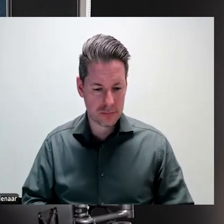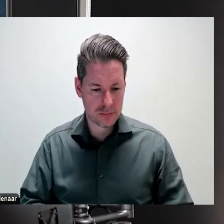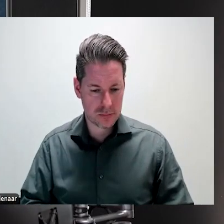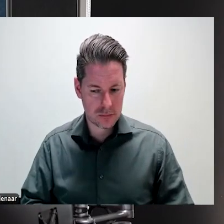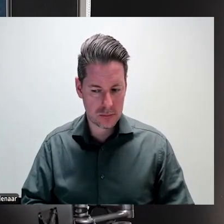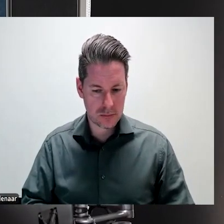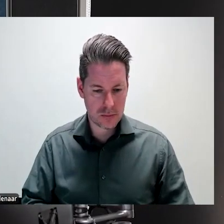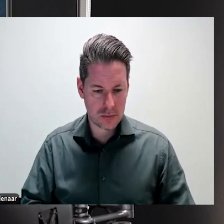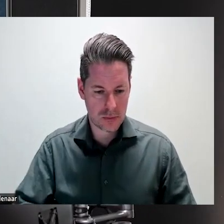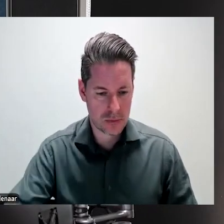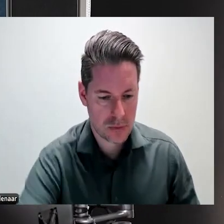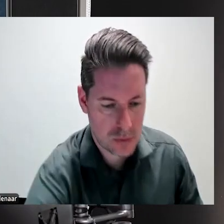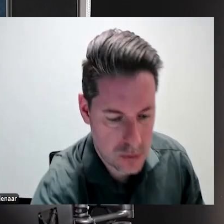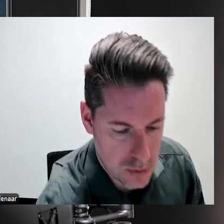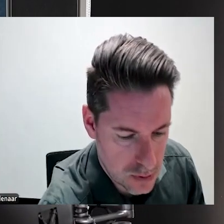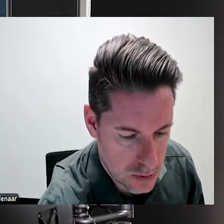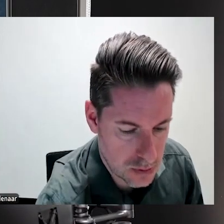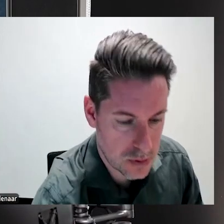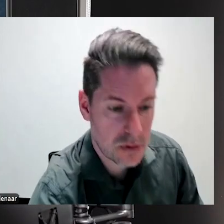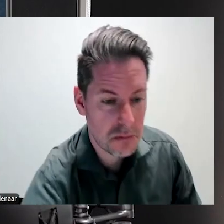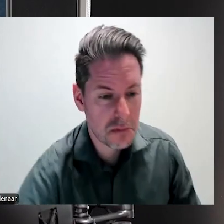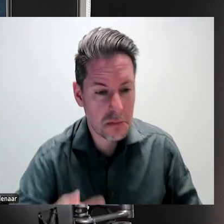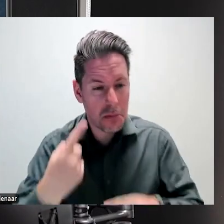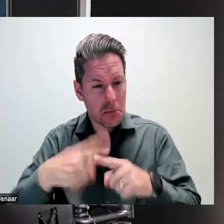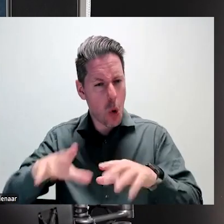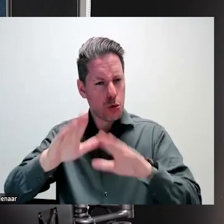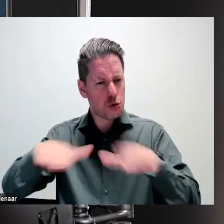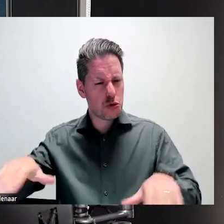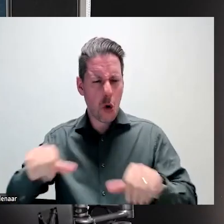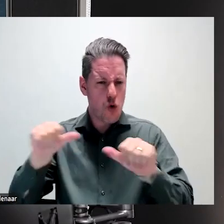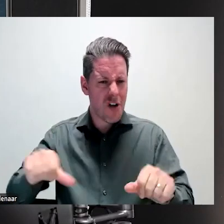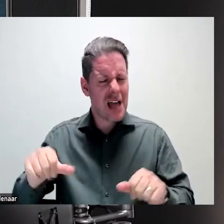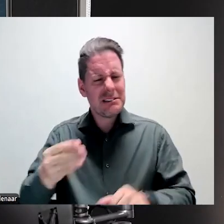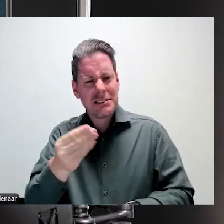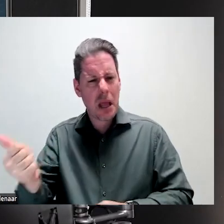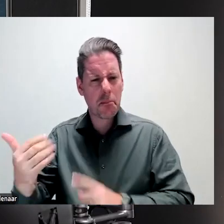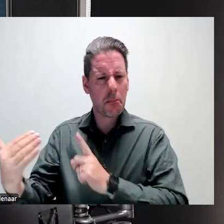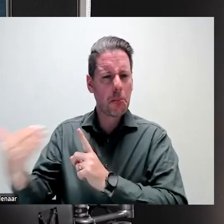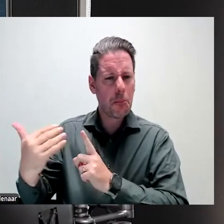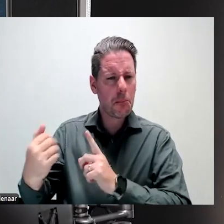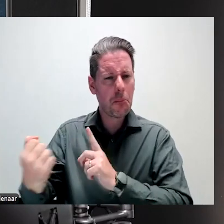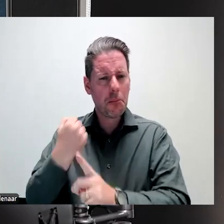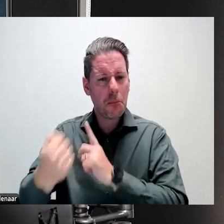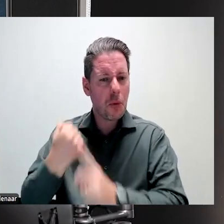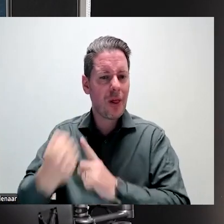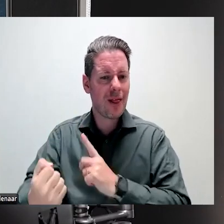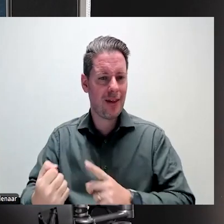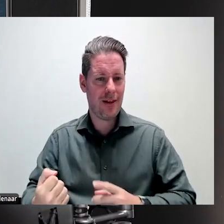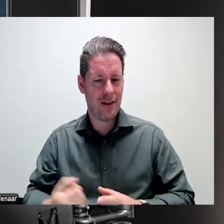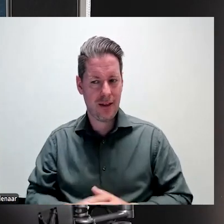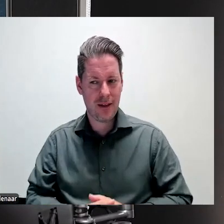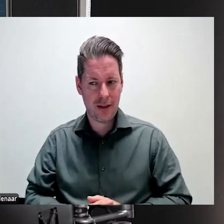Most of the kids were pretty good. I had a couple of few bullies who couldn't understand the fact that I didn't understand them,